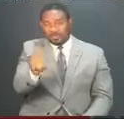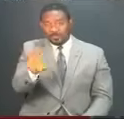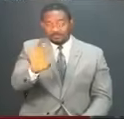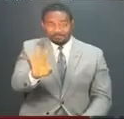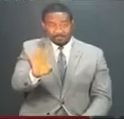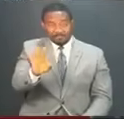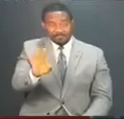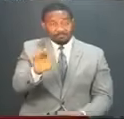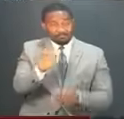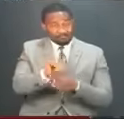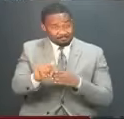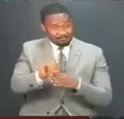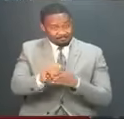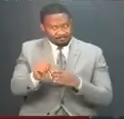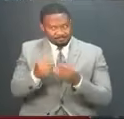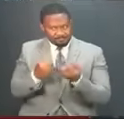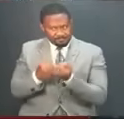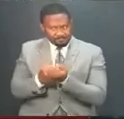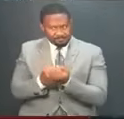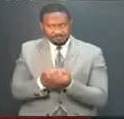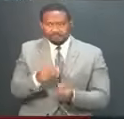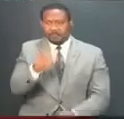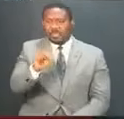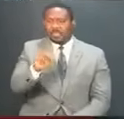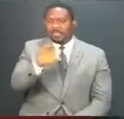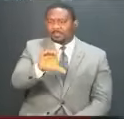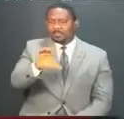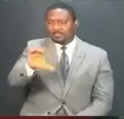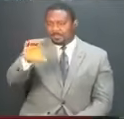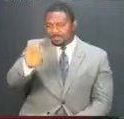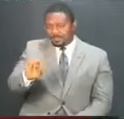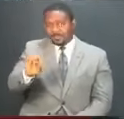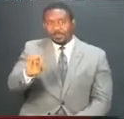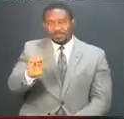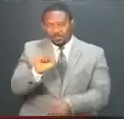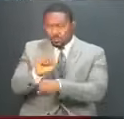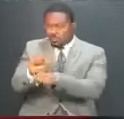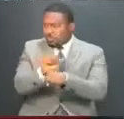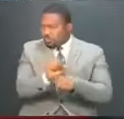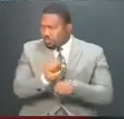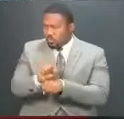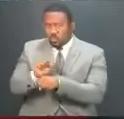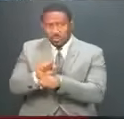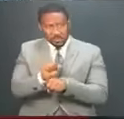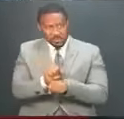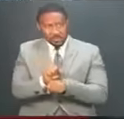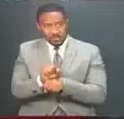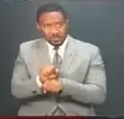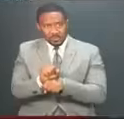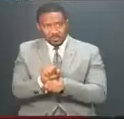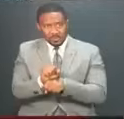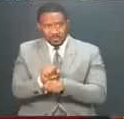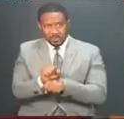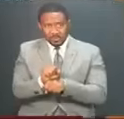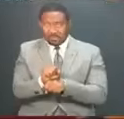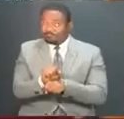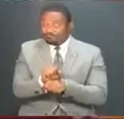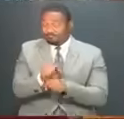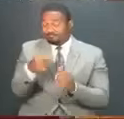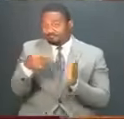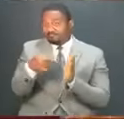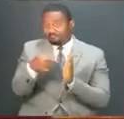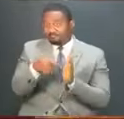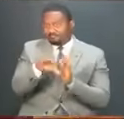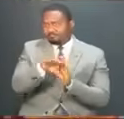144,580,479 cedis to enable the NCCE undertake its functions as stipulated by